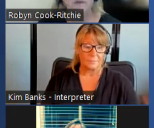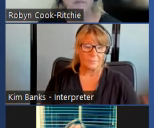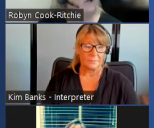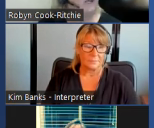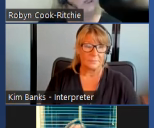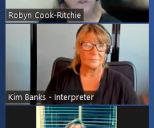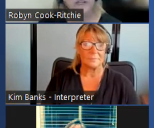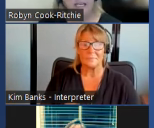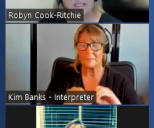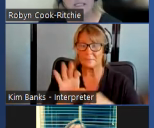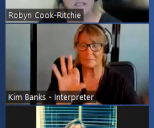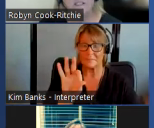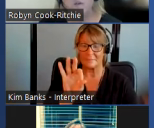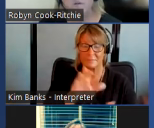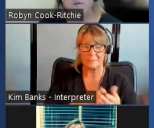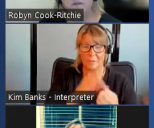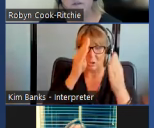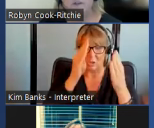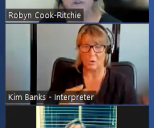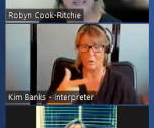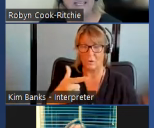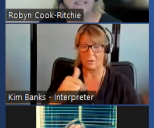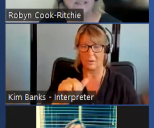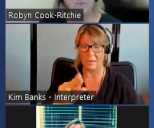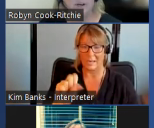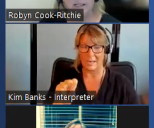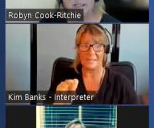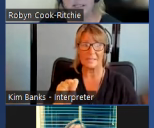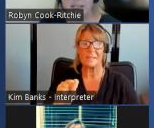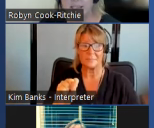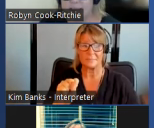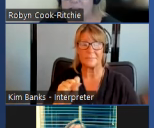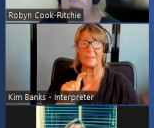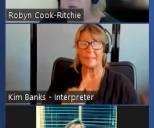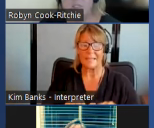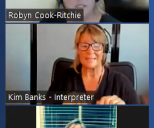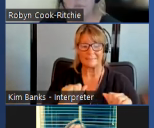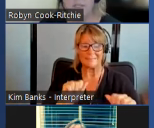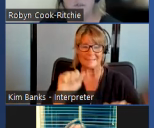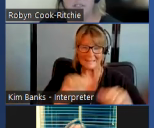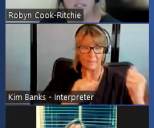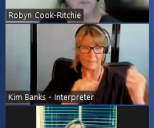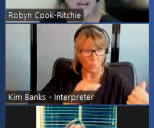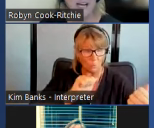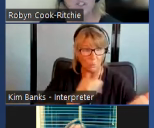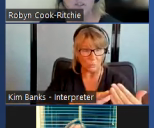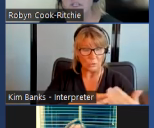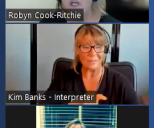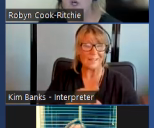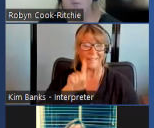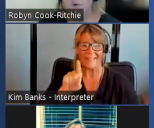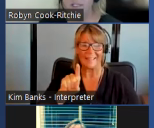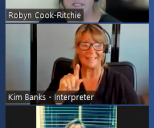Tip number 9, learner gains. So learner gains is an assessment approach that the ministry's never